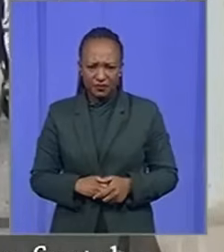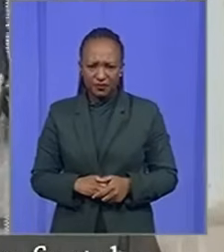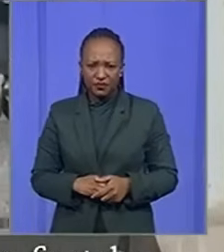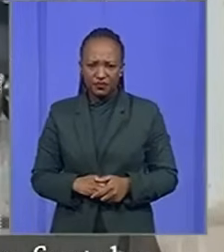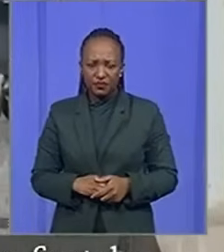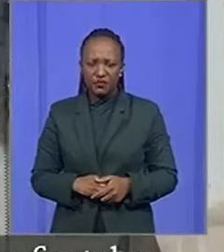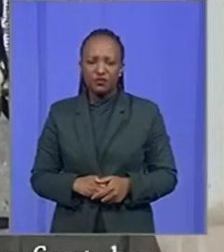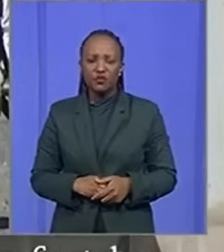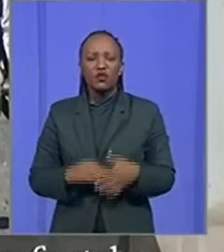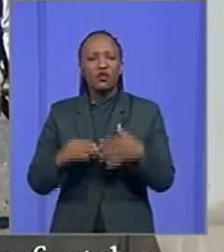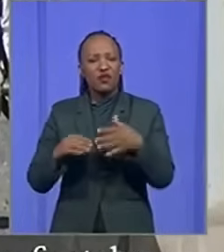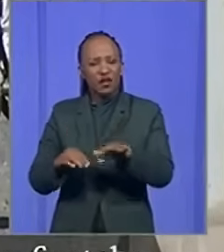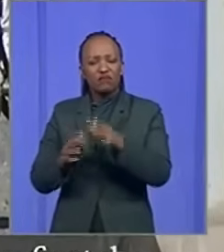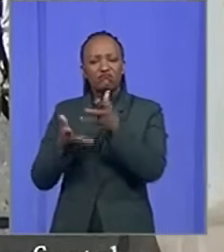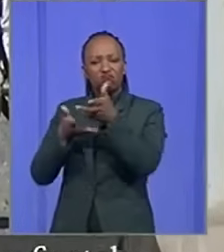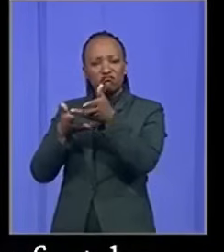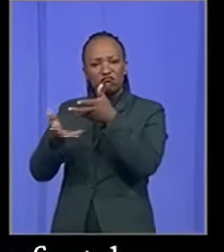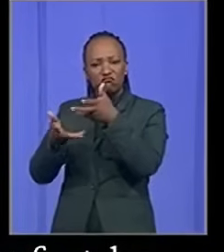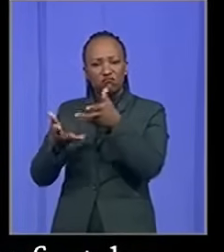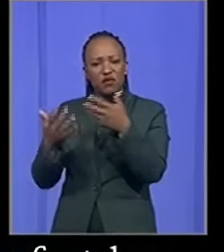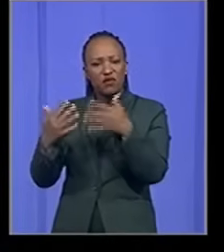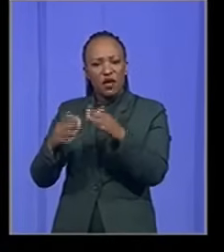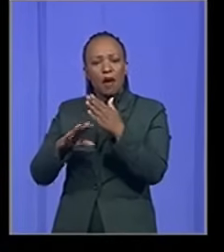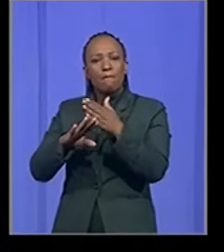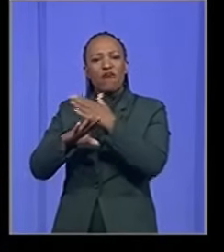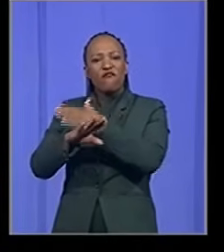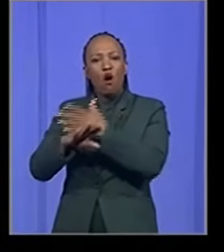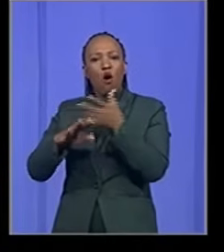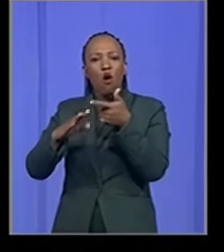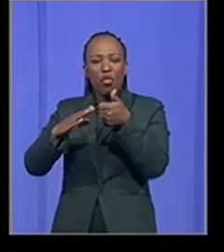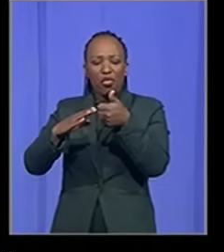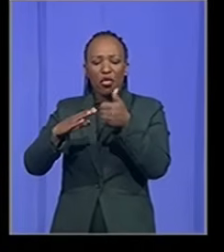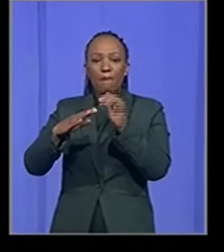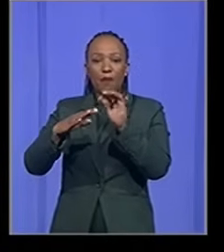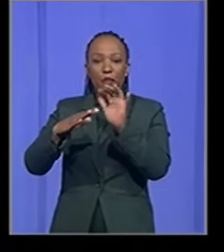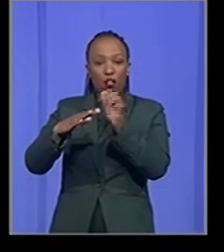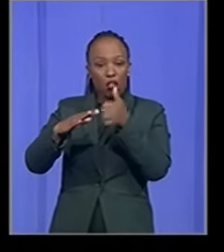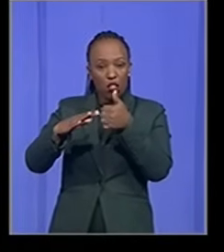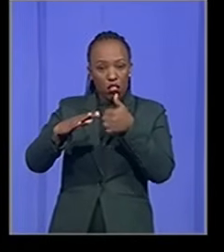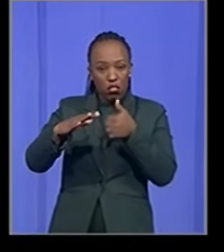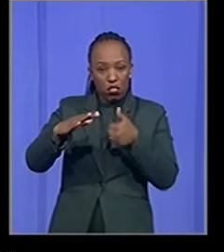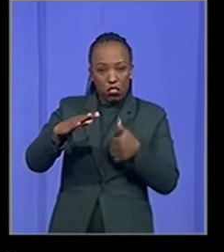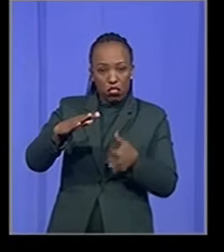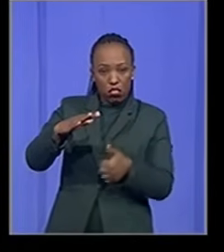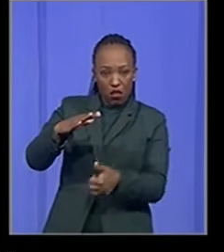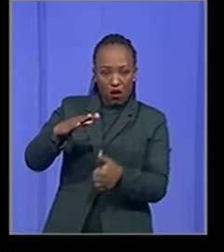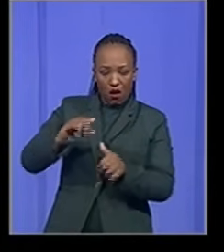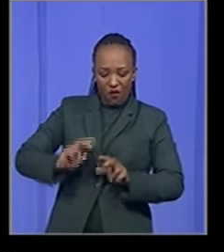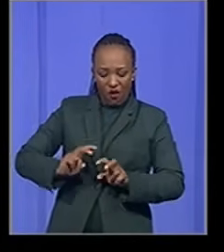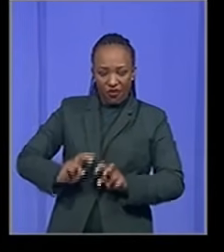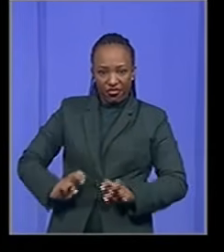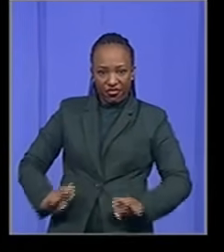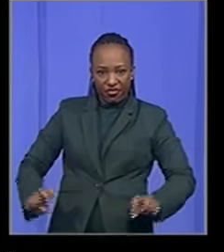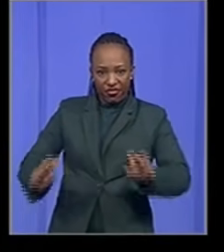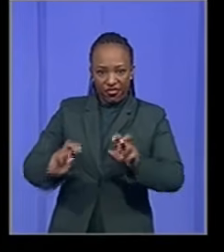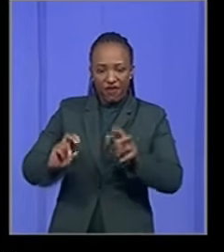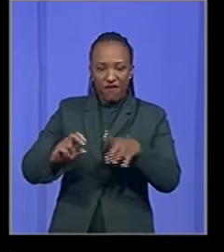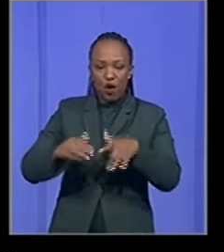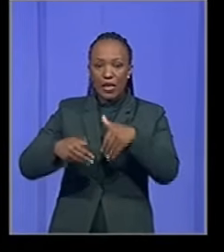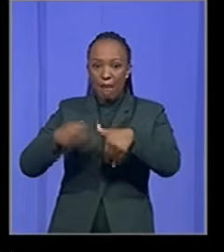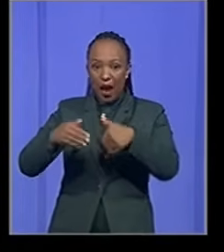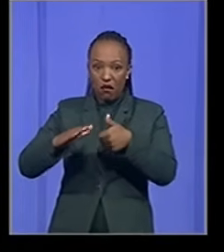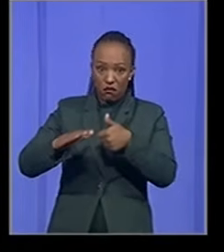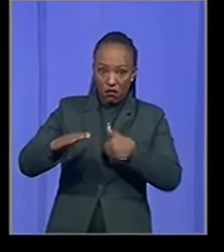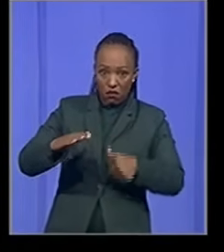had discussions with them before they even went down. We've had the union officials trying to exhort them to come up as well. And